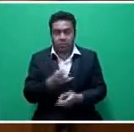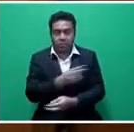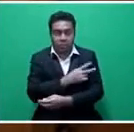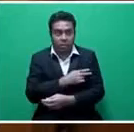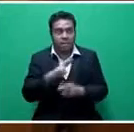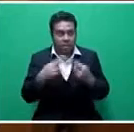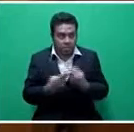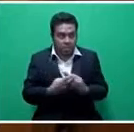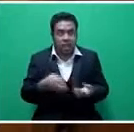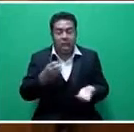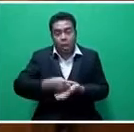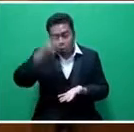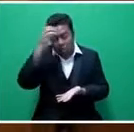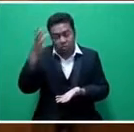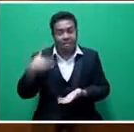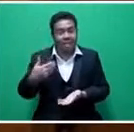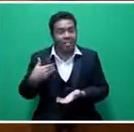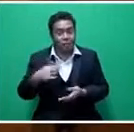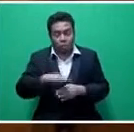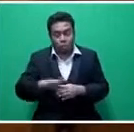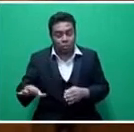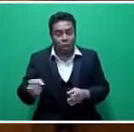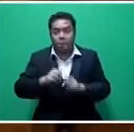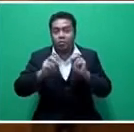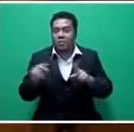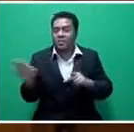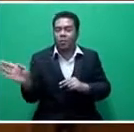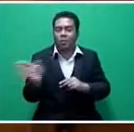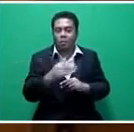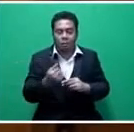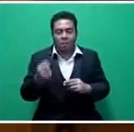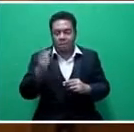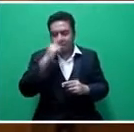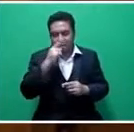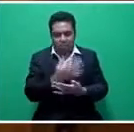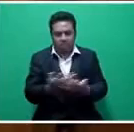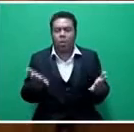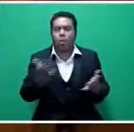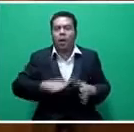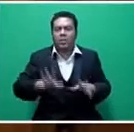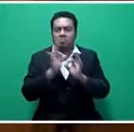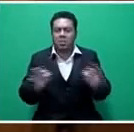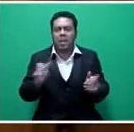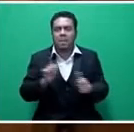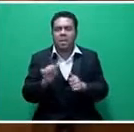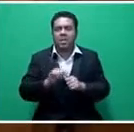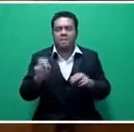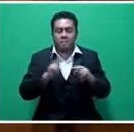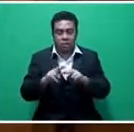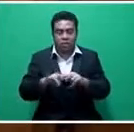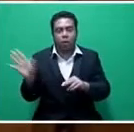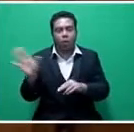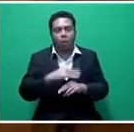and our families, education and health for our children, opportunities for most of all. Fijian people want peace and a better Fiji for everyone. They